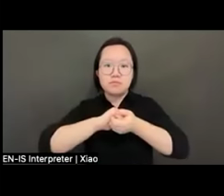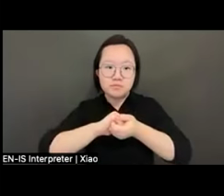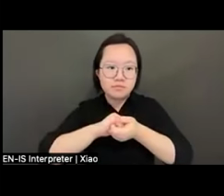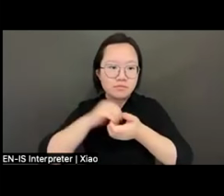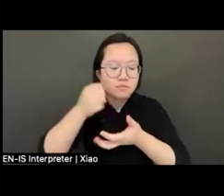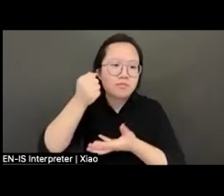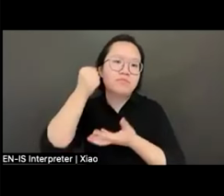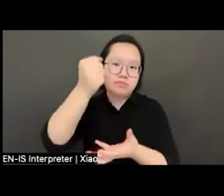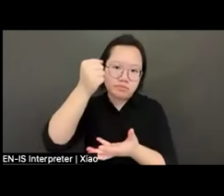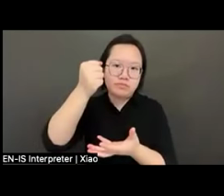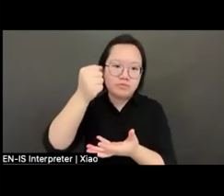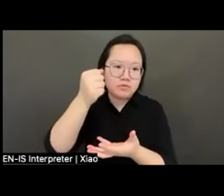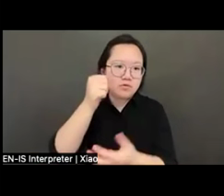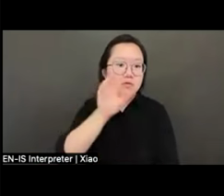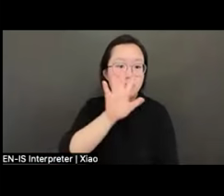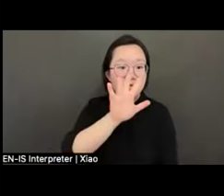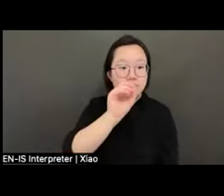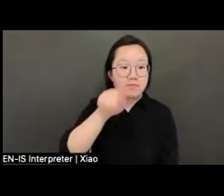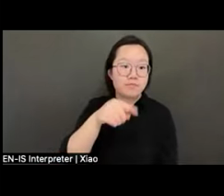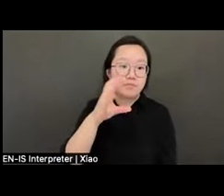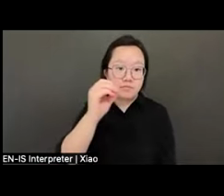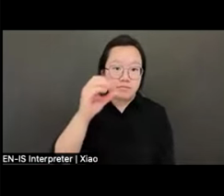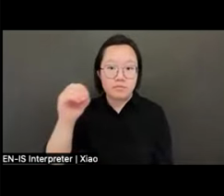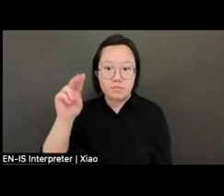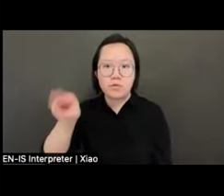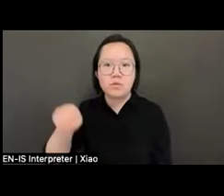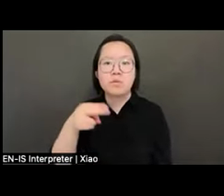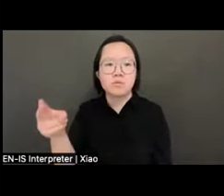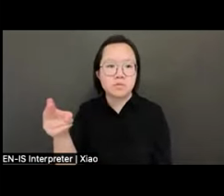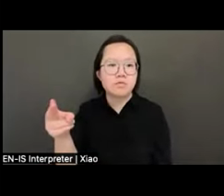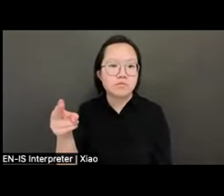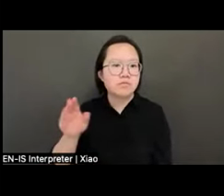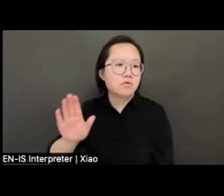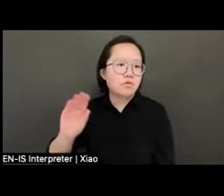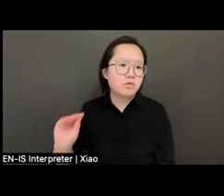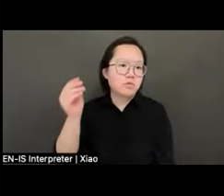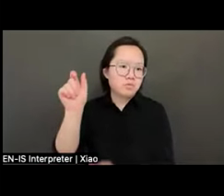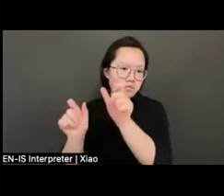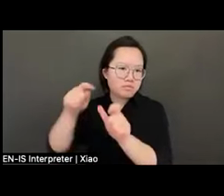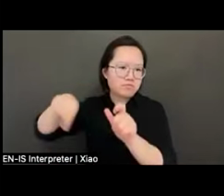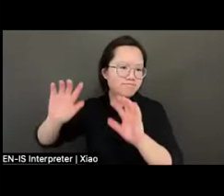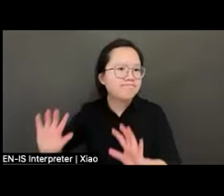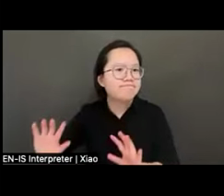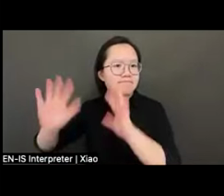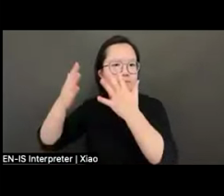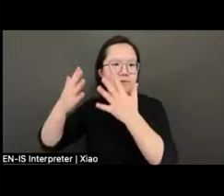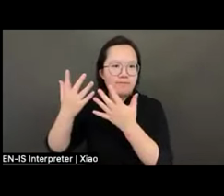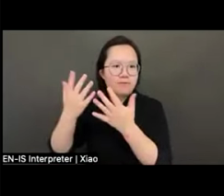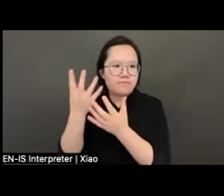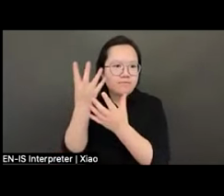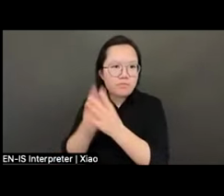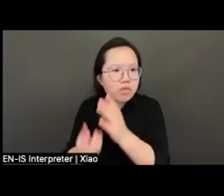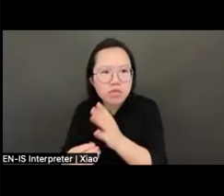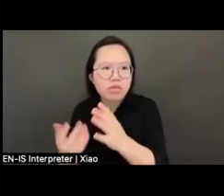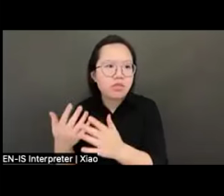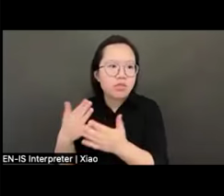advocating for, to help young people advocate for their rights. The program doesn't only offer financial